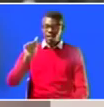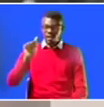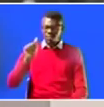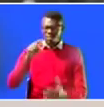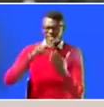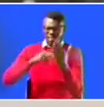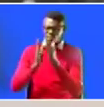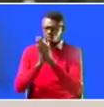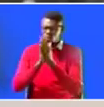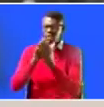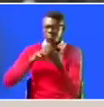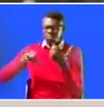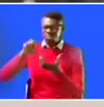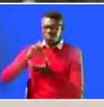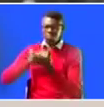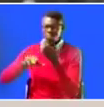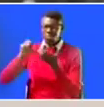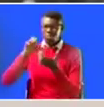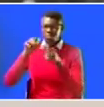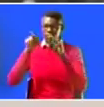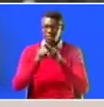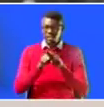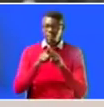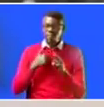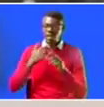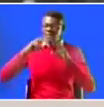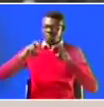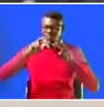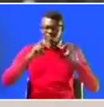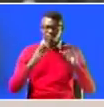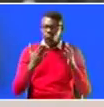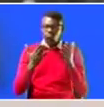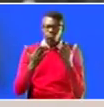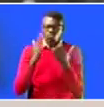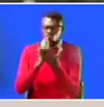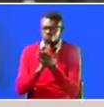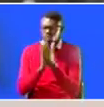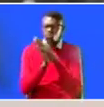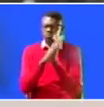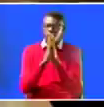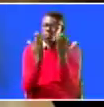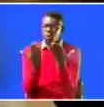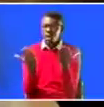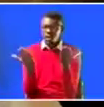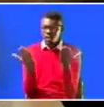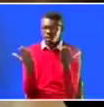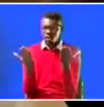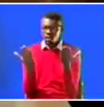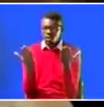controversy and National Sunday Law, just to try and find out where is this really truth, where the truth really is.